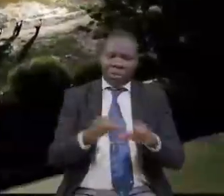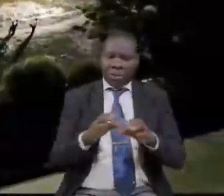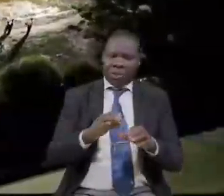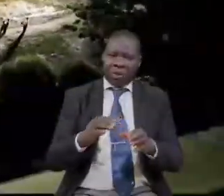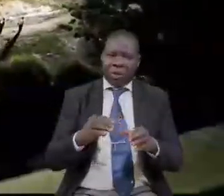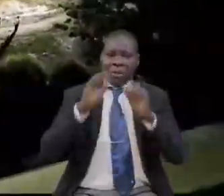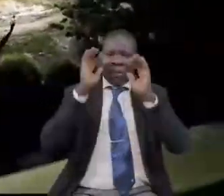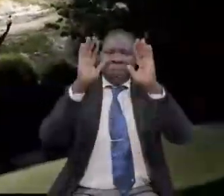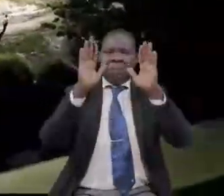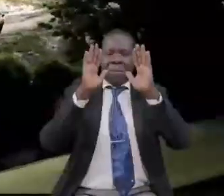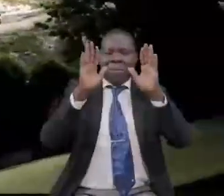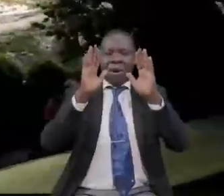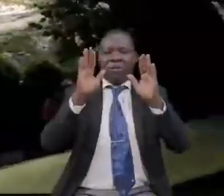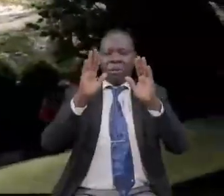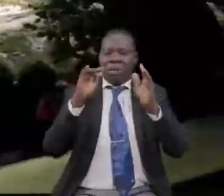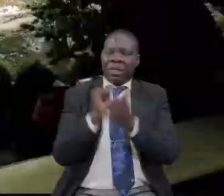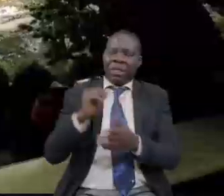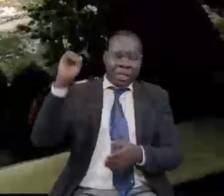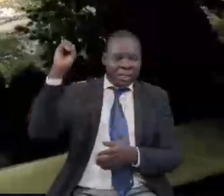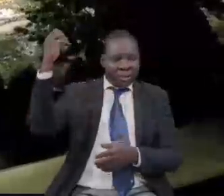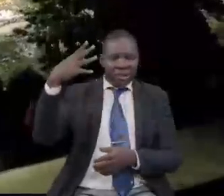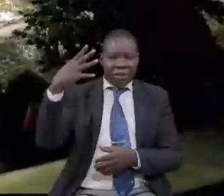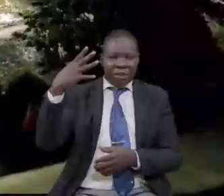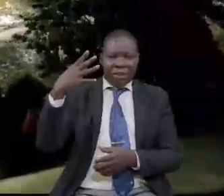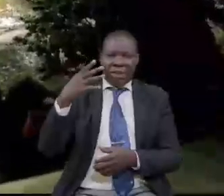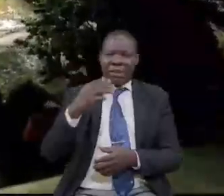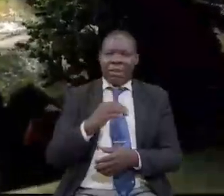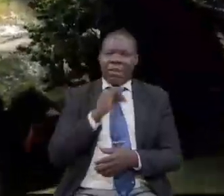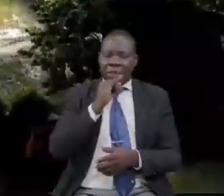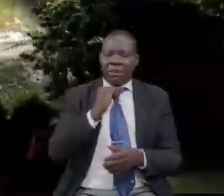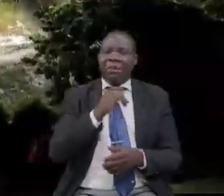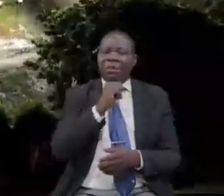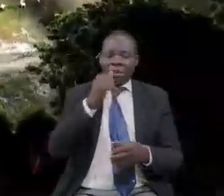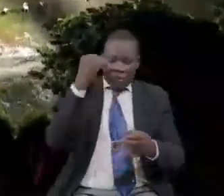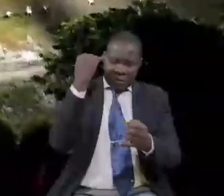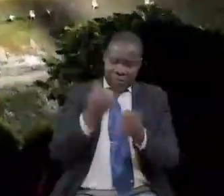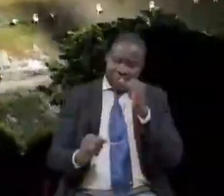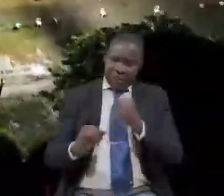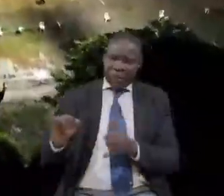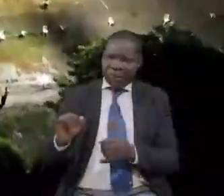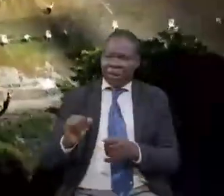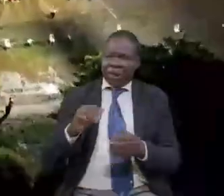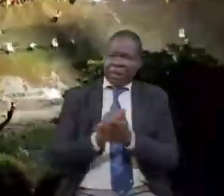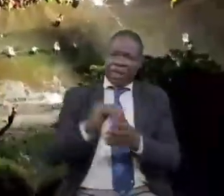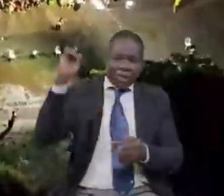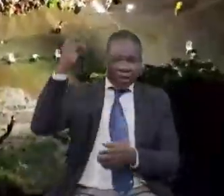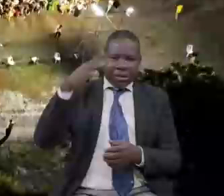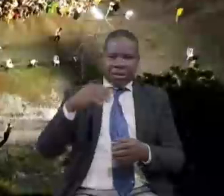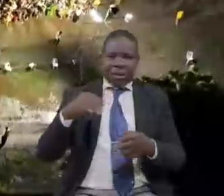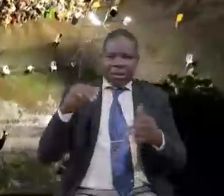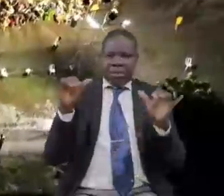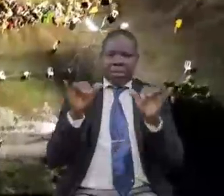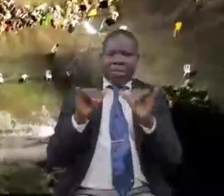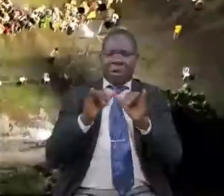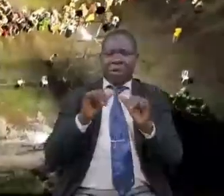that grace. Infinite, that grace. Matchless, that